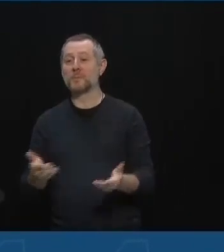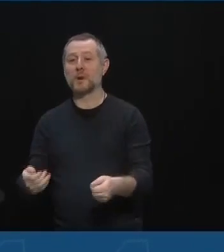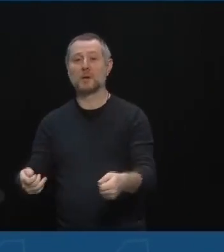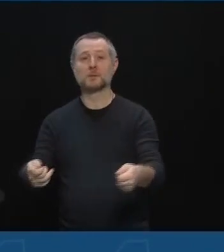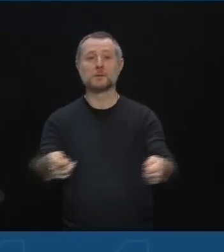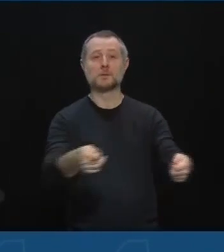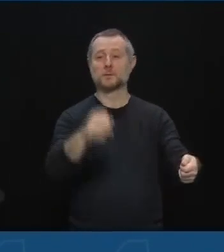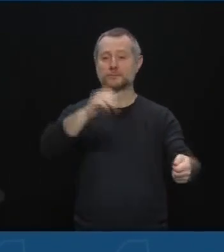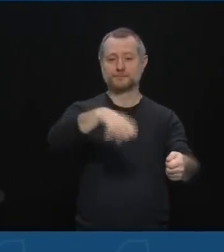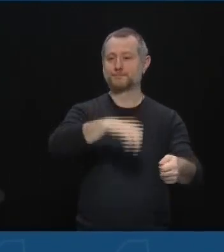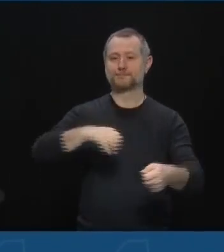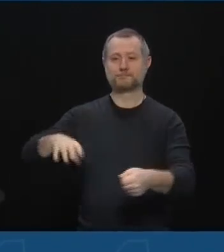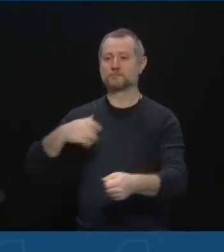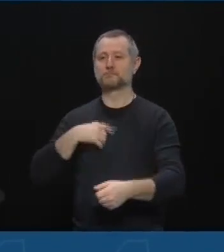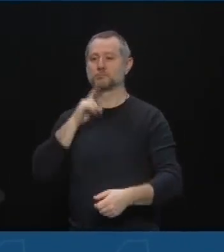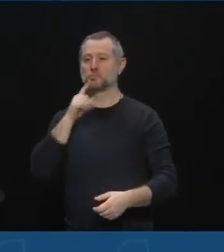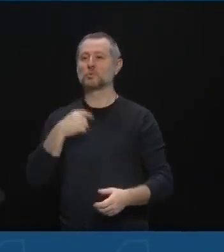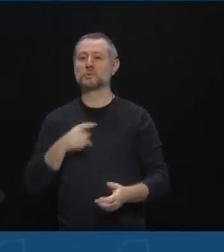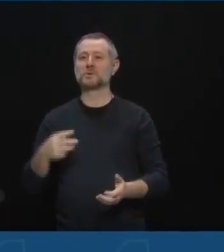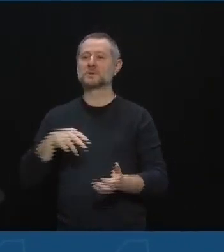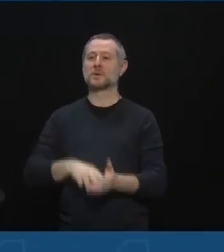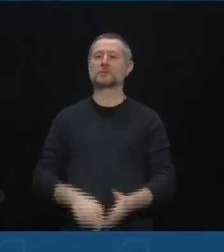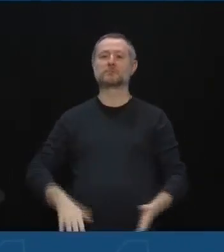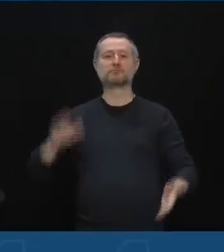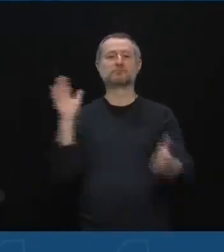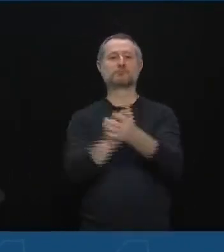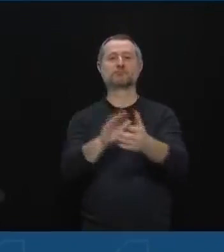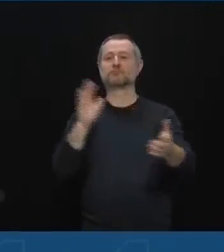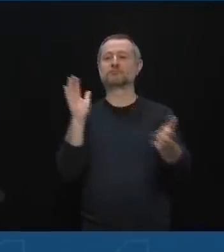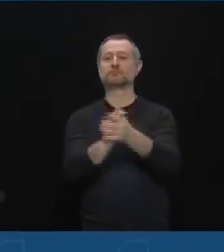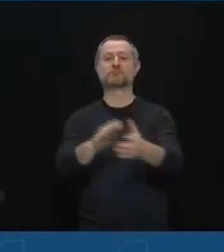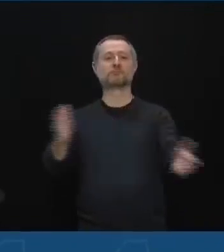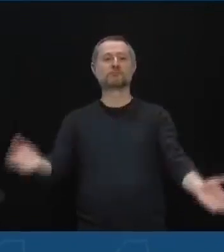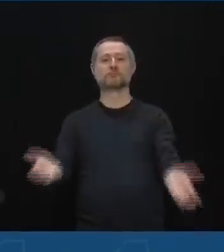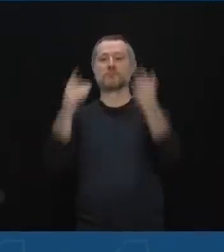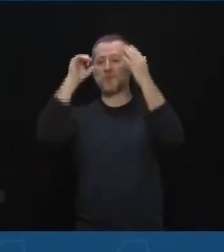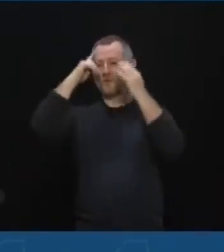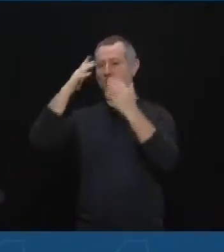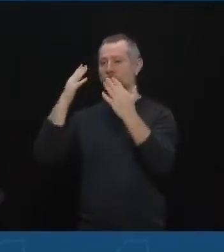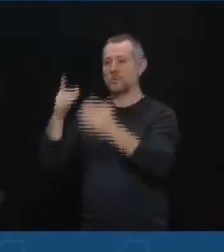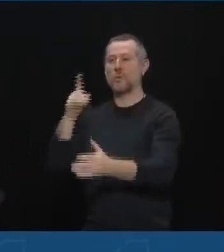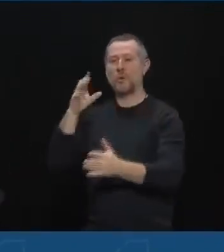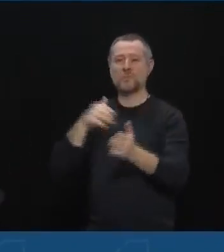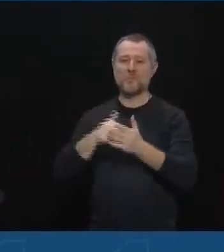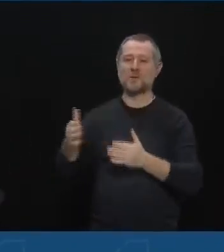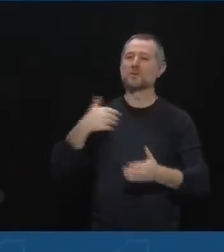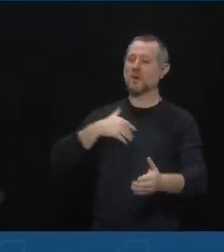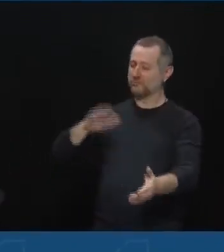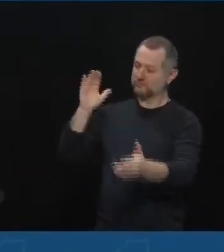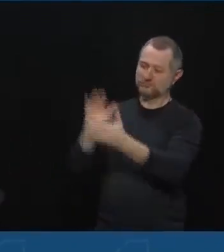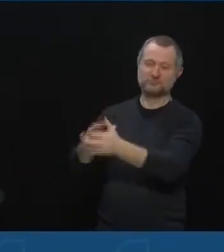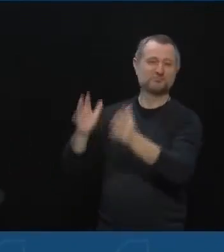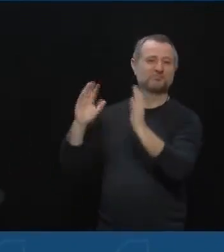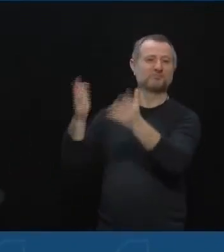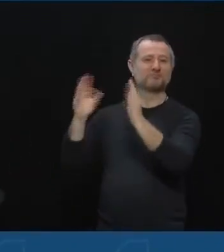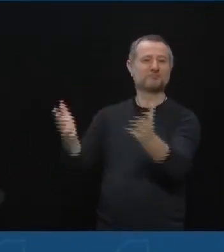governor another standing round of applause for $100 million.